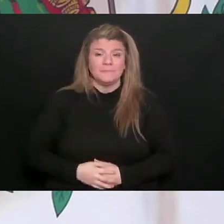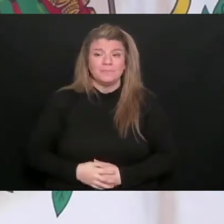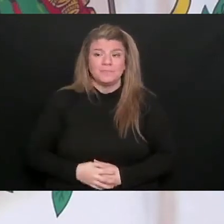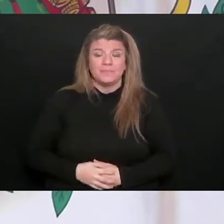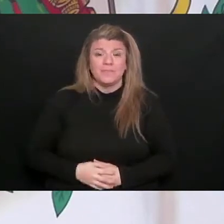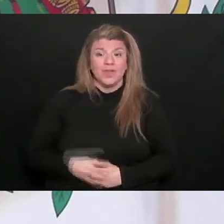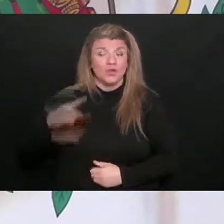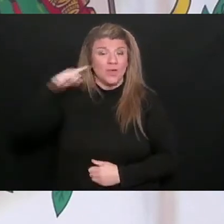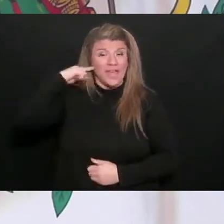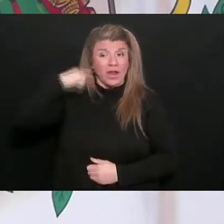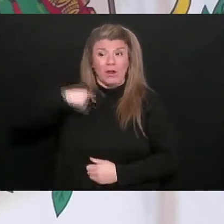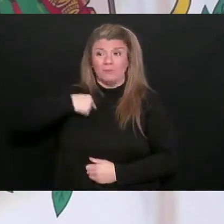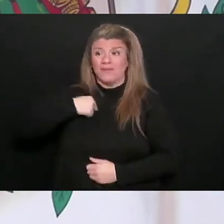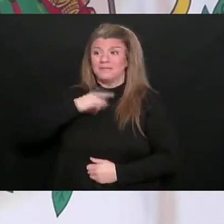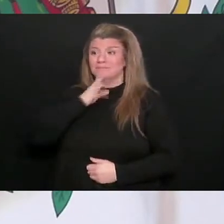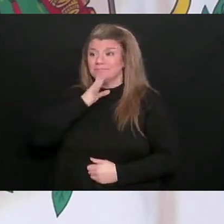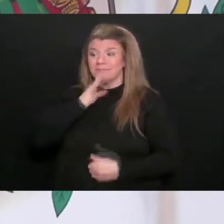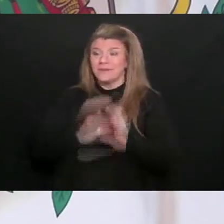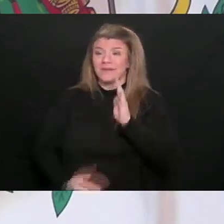from me over and over.